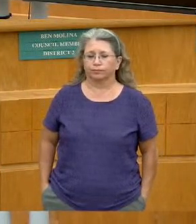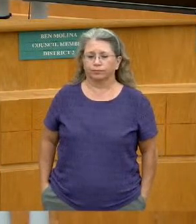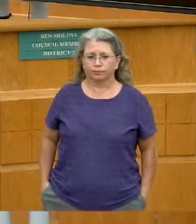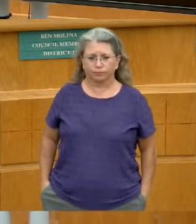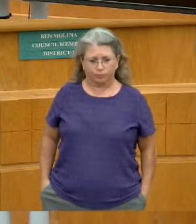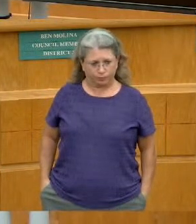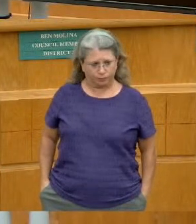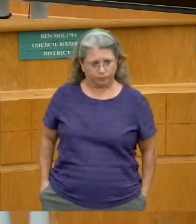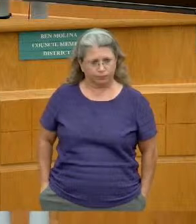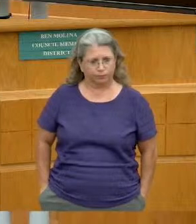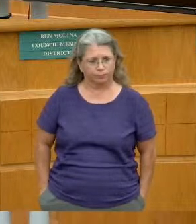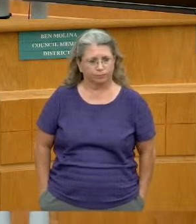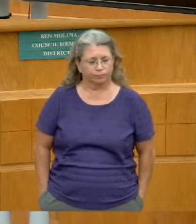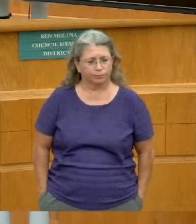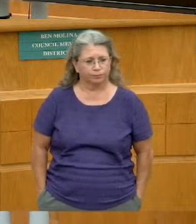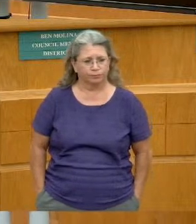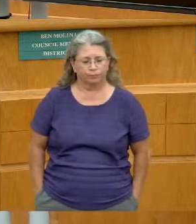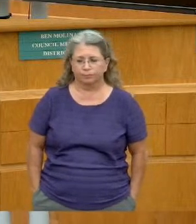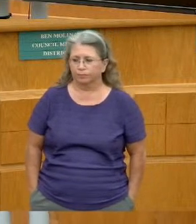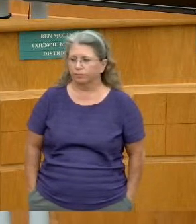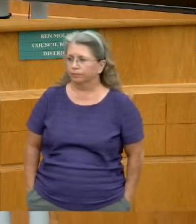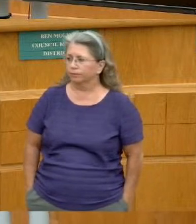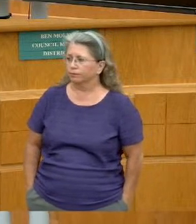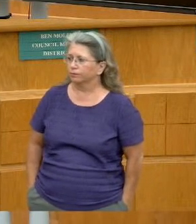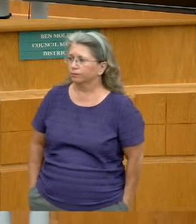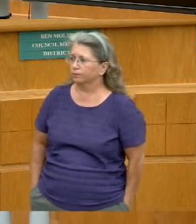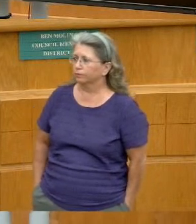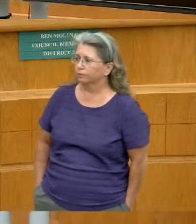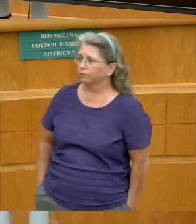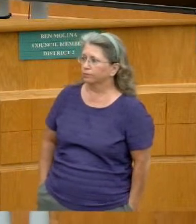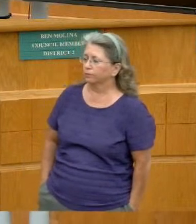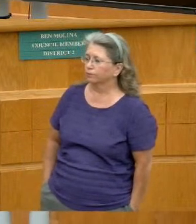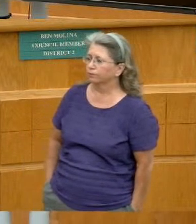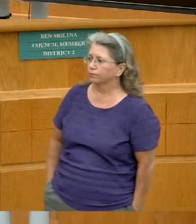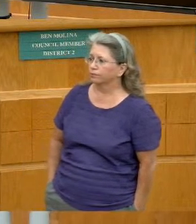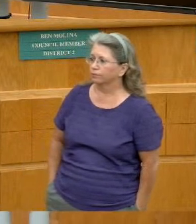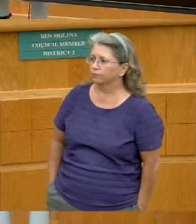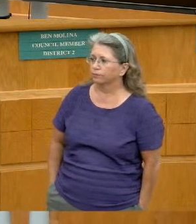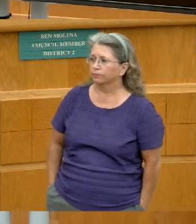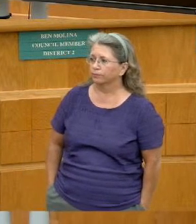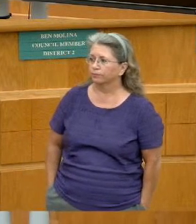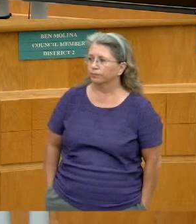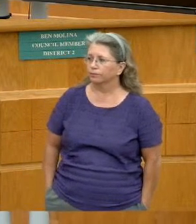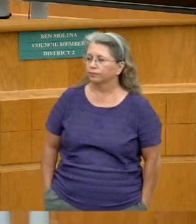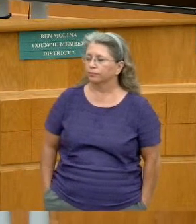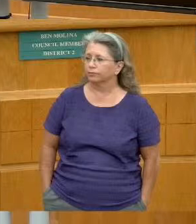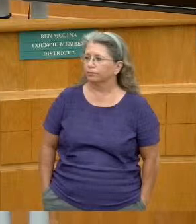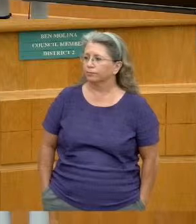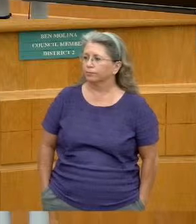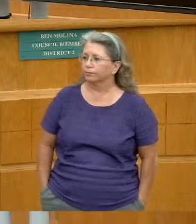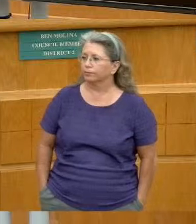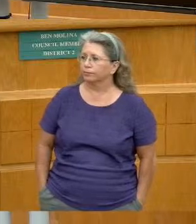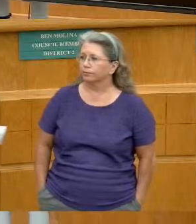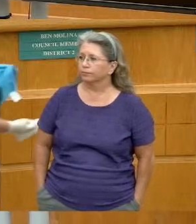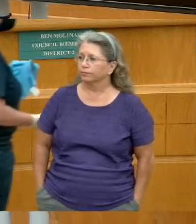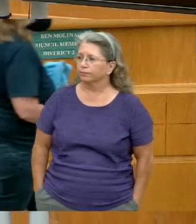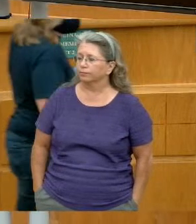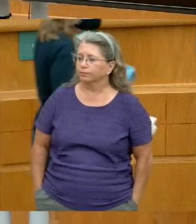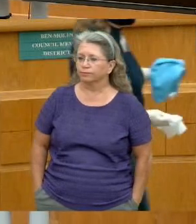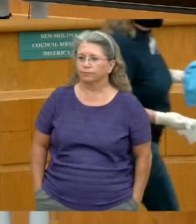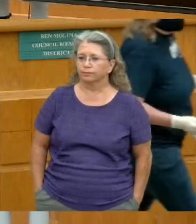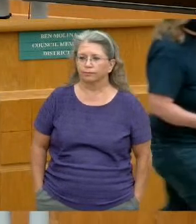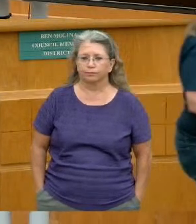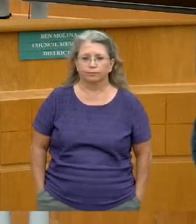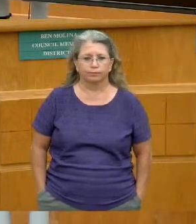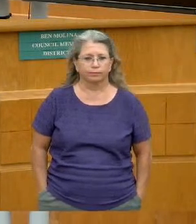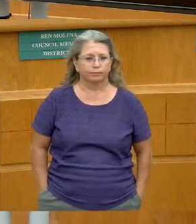posible por evitar más contagios. Use su cubrebocas, que va a ayudar a evitar más contagios. Nuestra fundación ha reunido